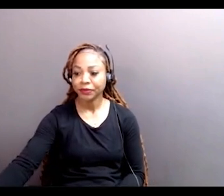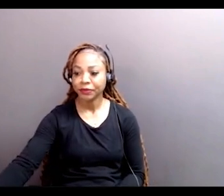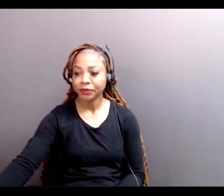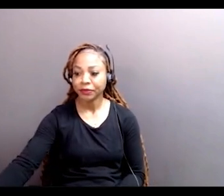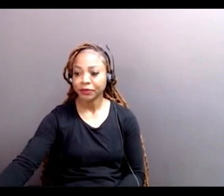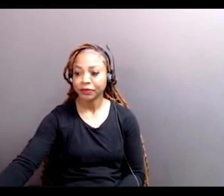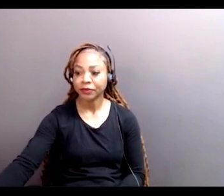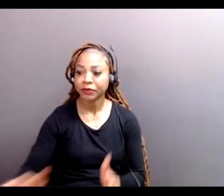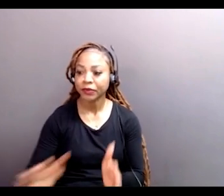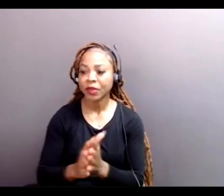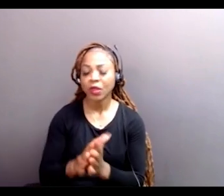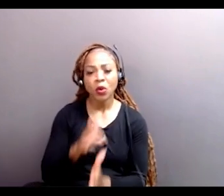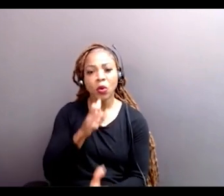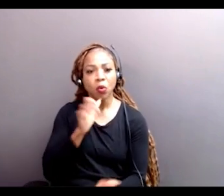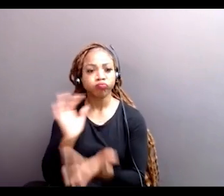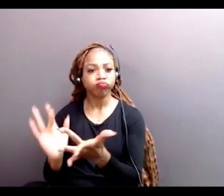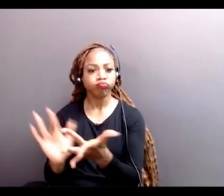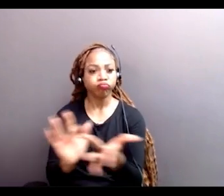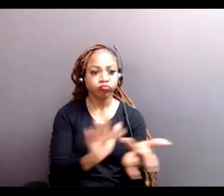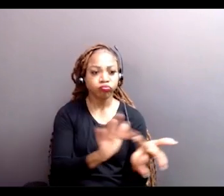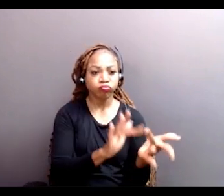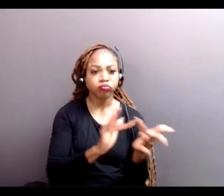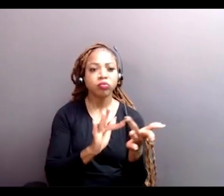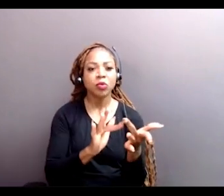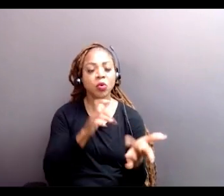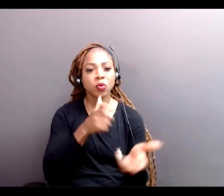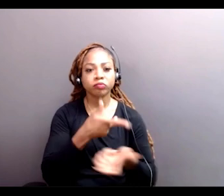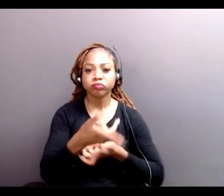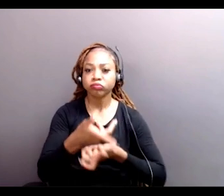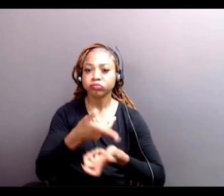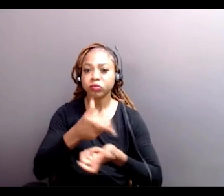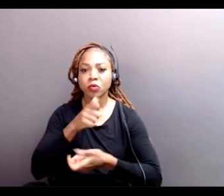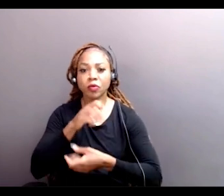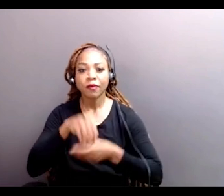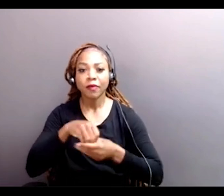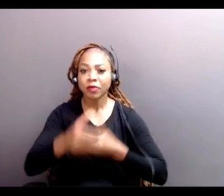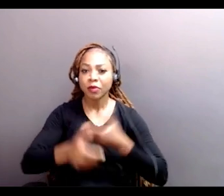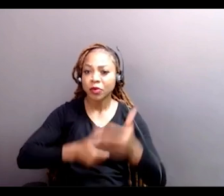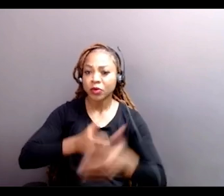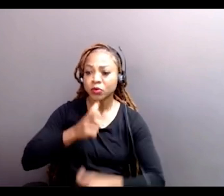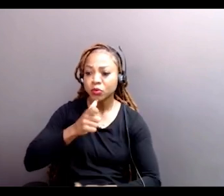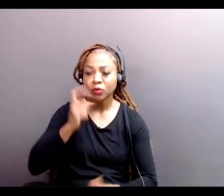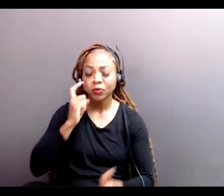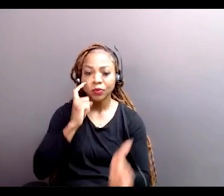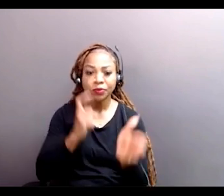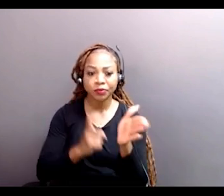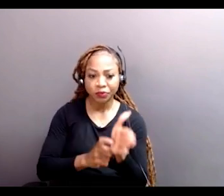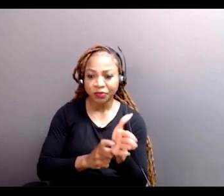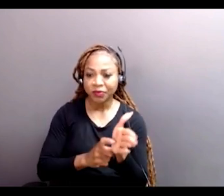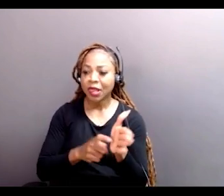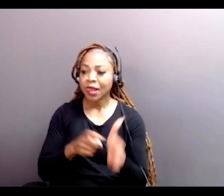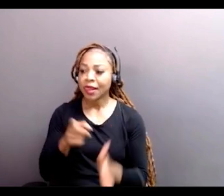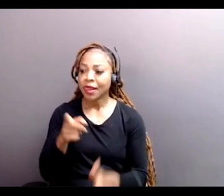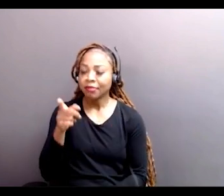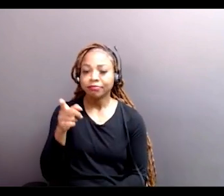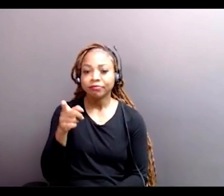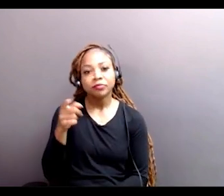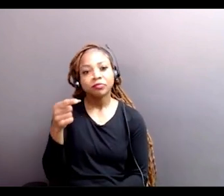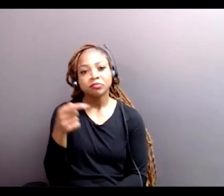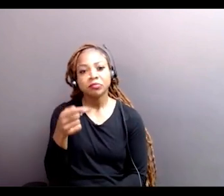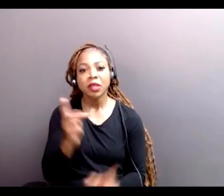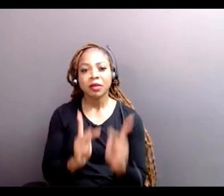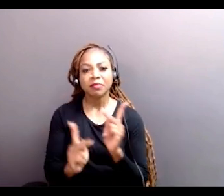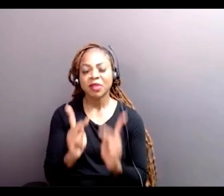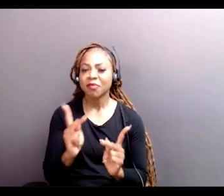Who did we reach out to for this? This gives you a sense of just who we engaged in this process. You'll see that we had